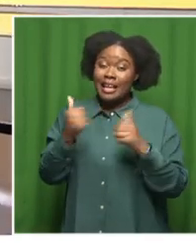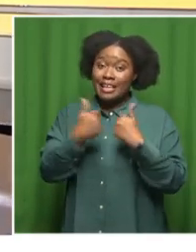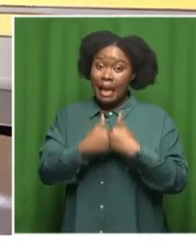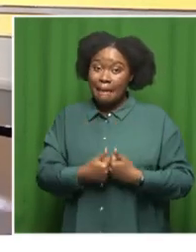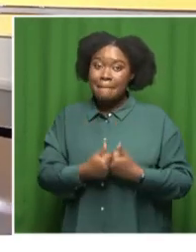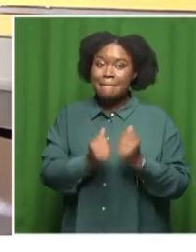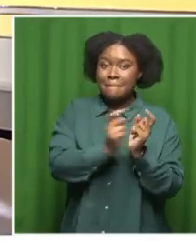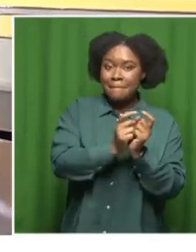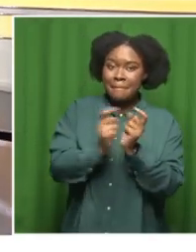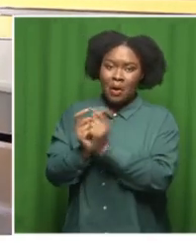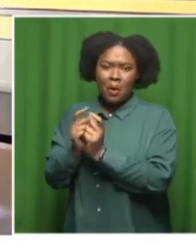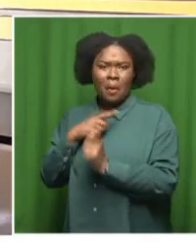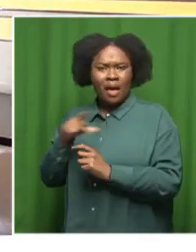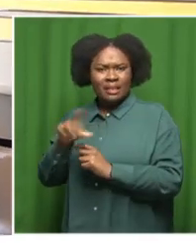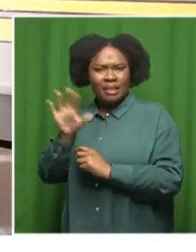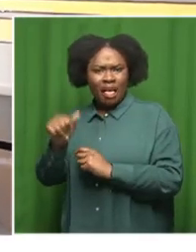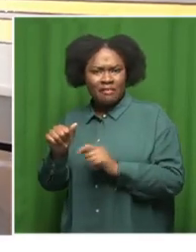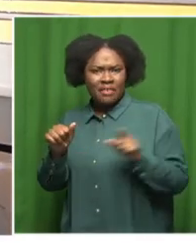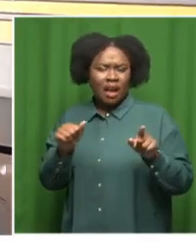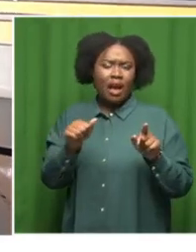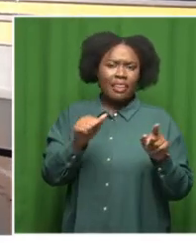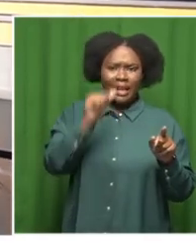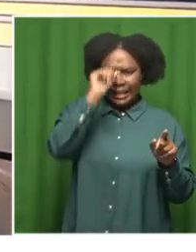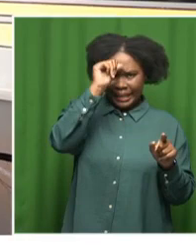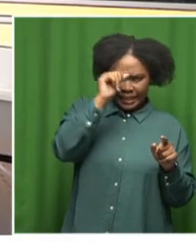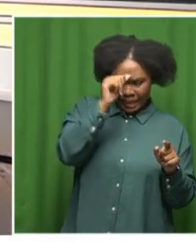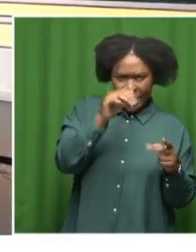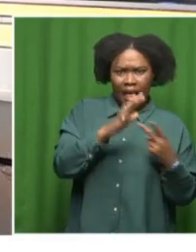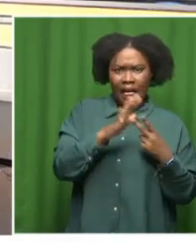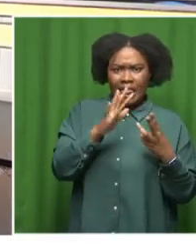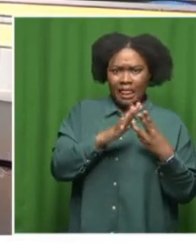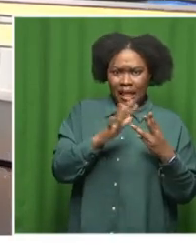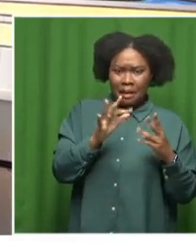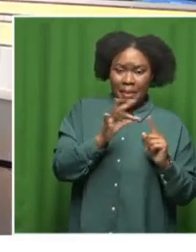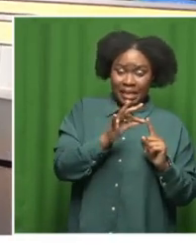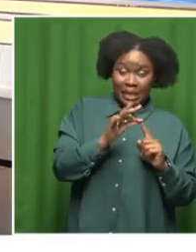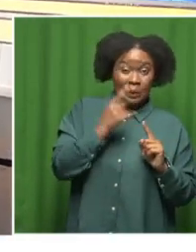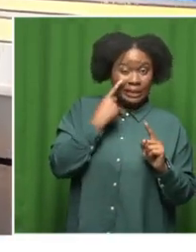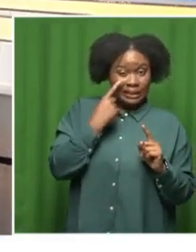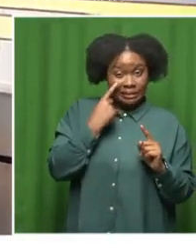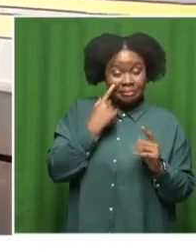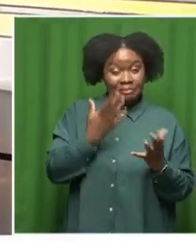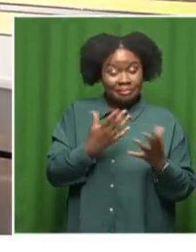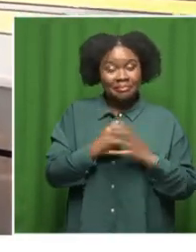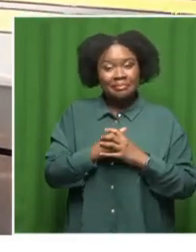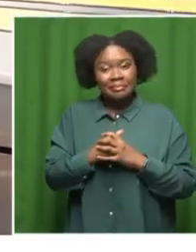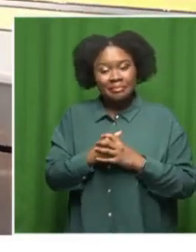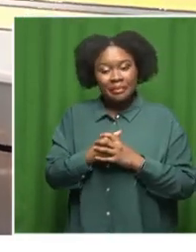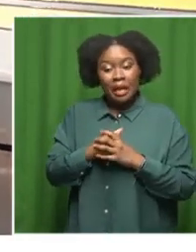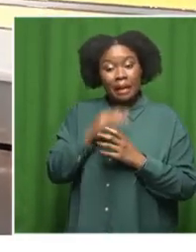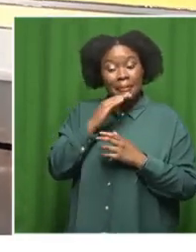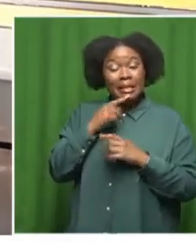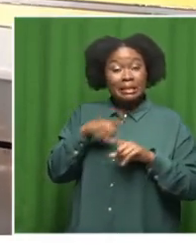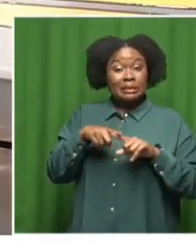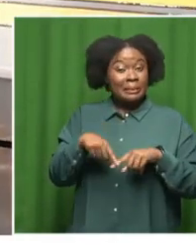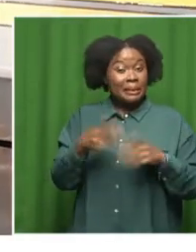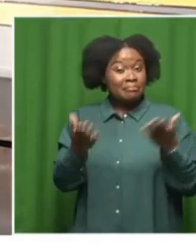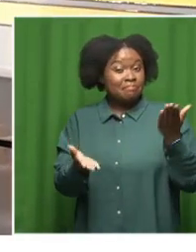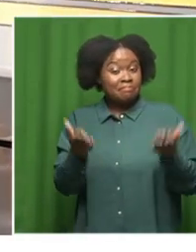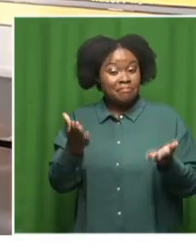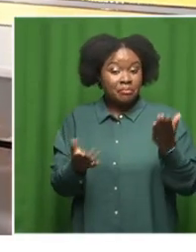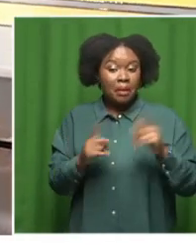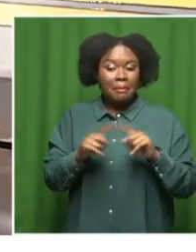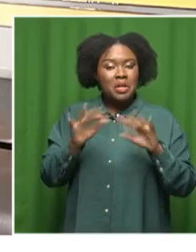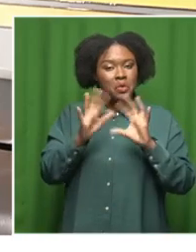go India, then they go Pakistan, and you feel that that's where their fate will be sealed in those 2 games. Of course,